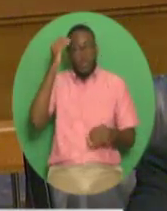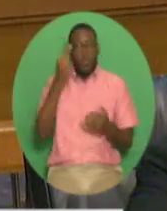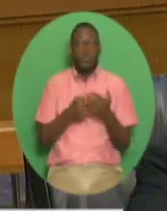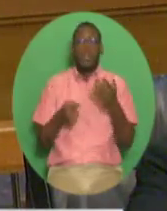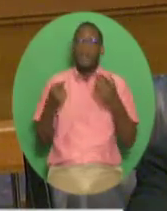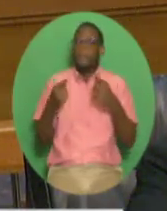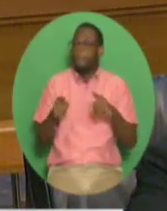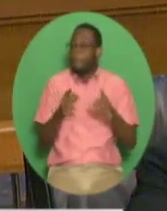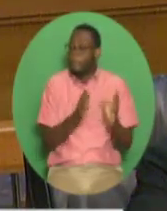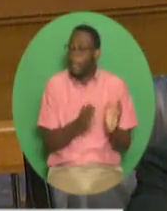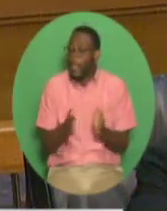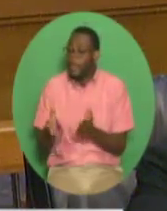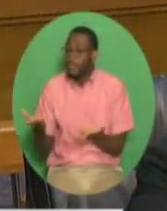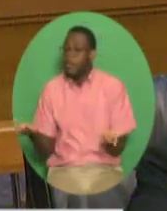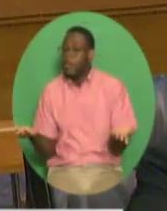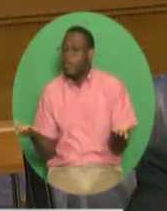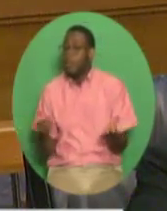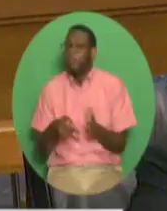project.